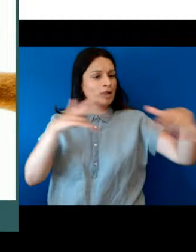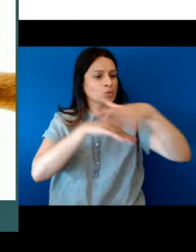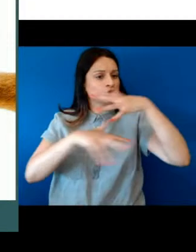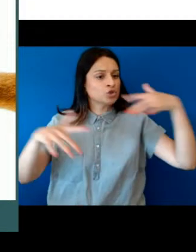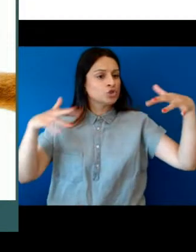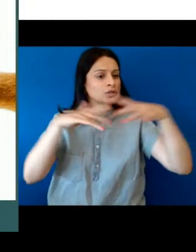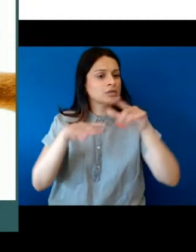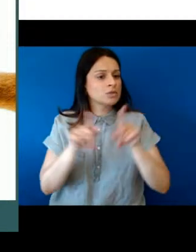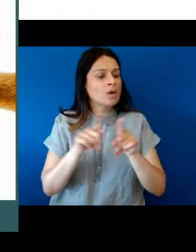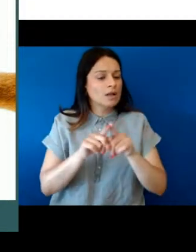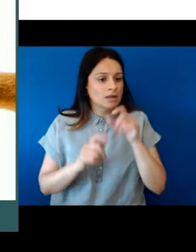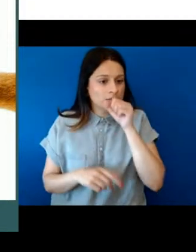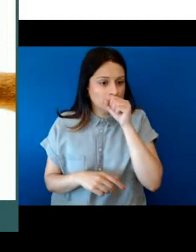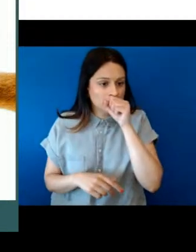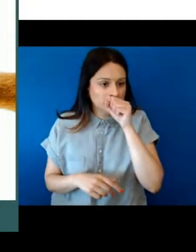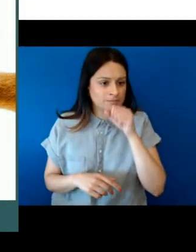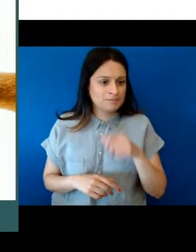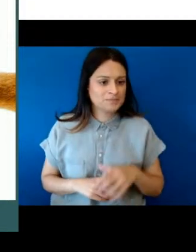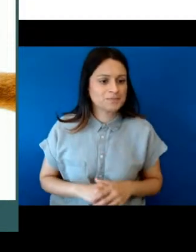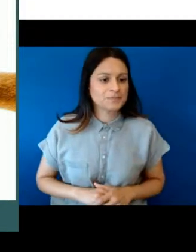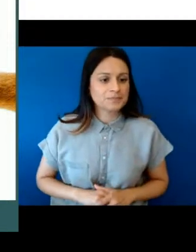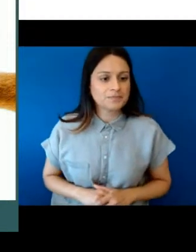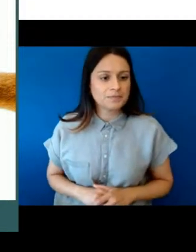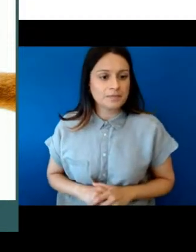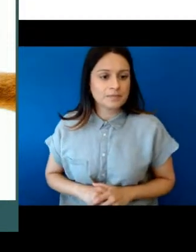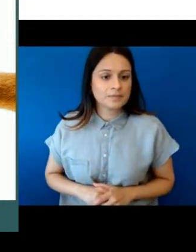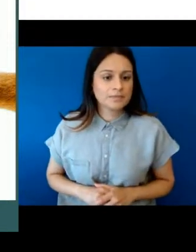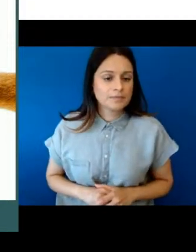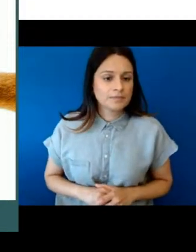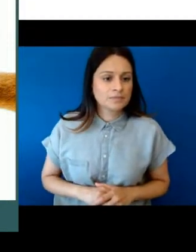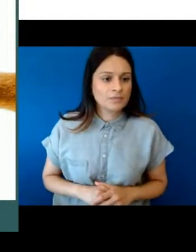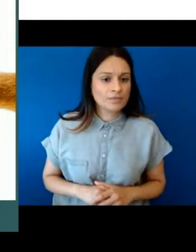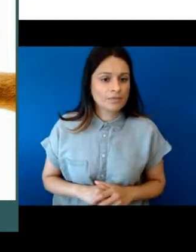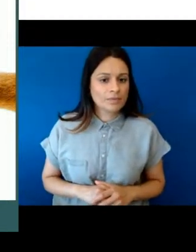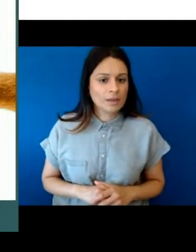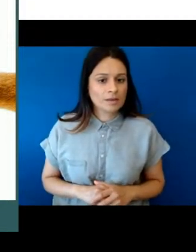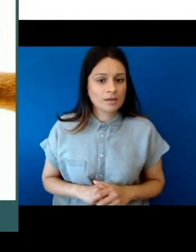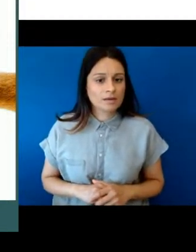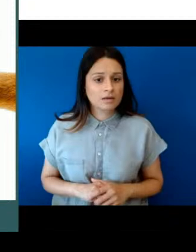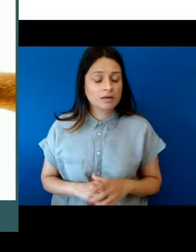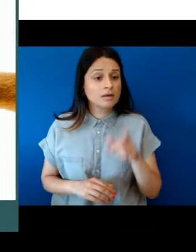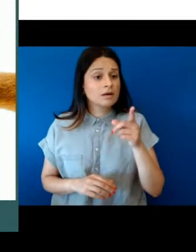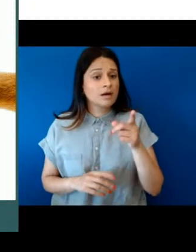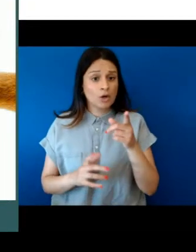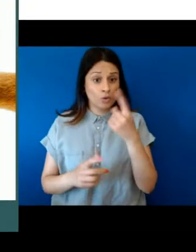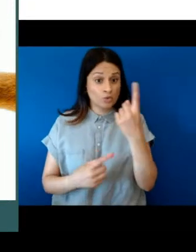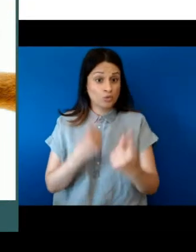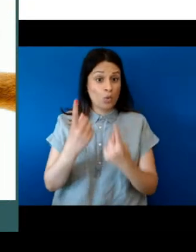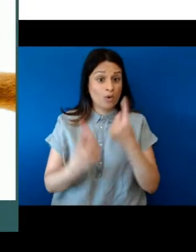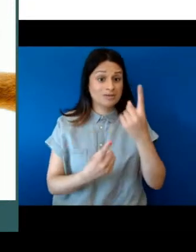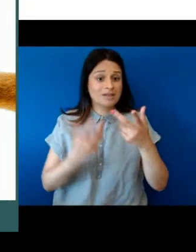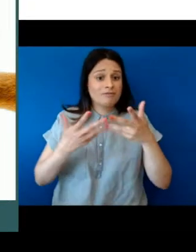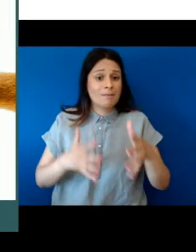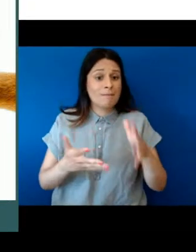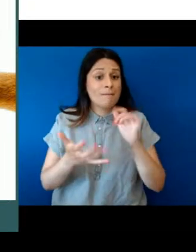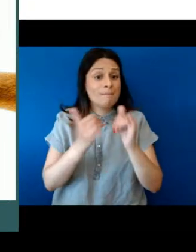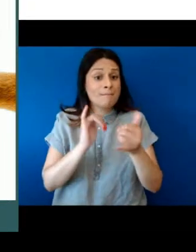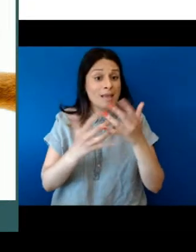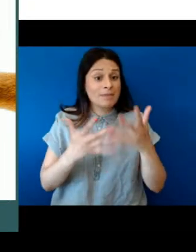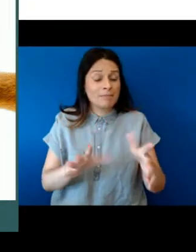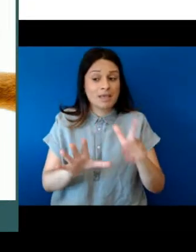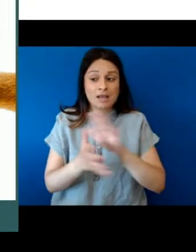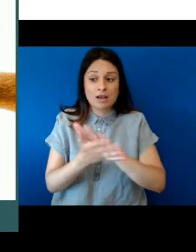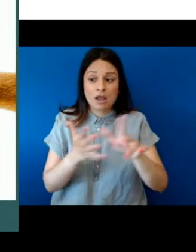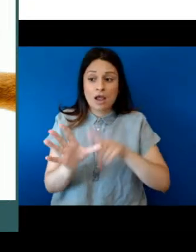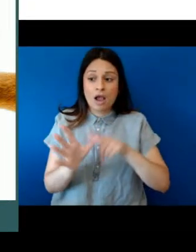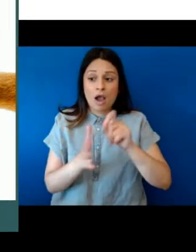the problem with cat allergy. Although you might have heard of these hypoallergenic breeds of cats, and there have been lots of